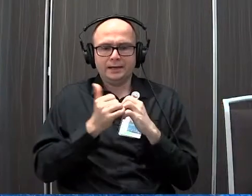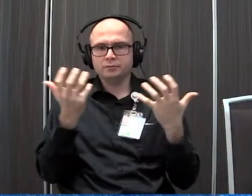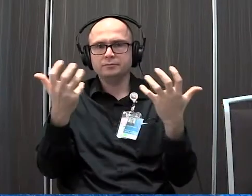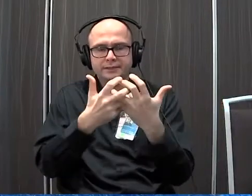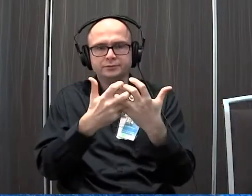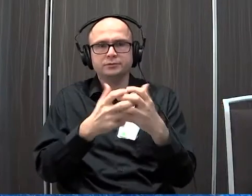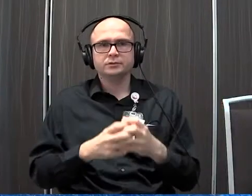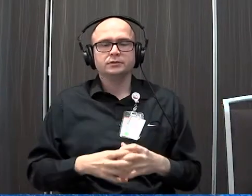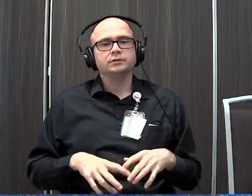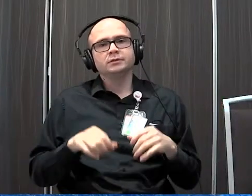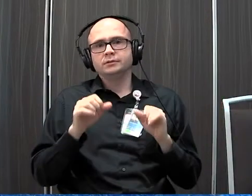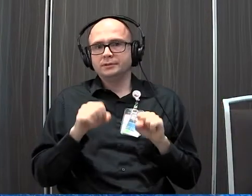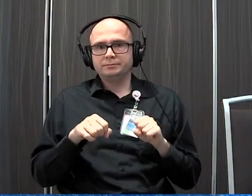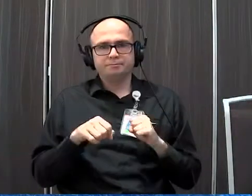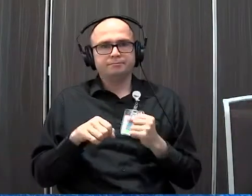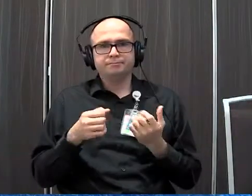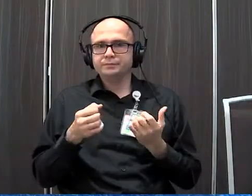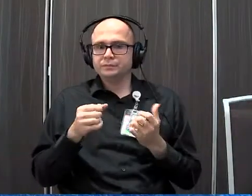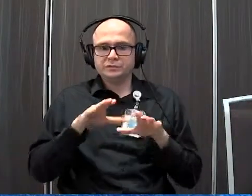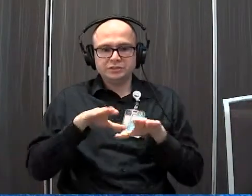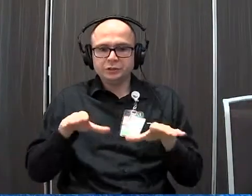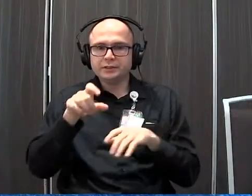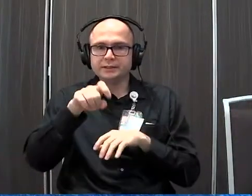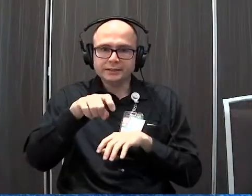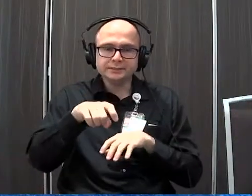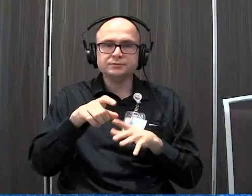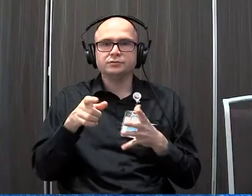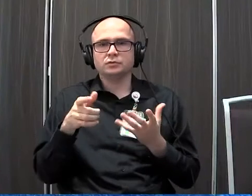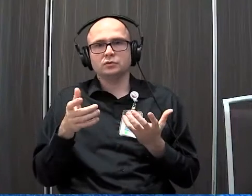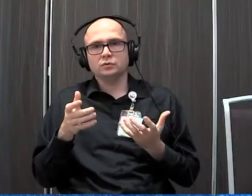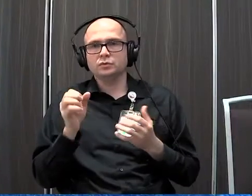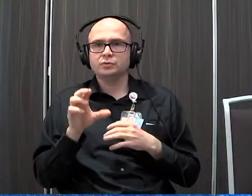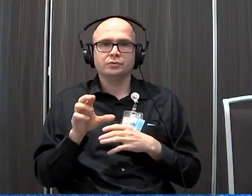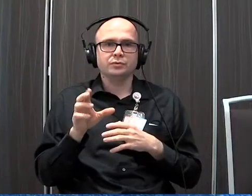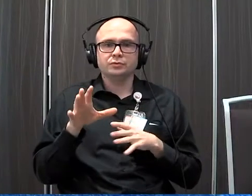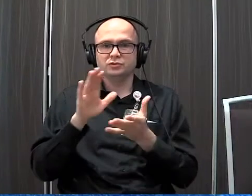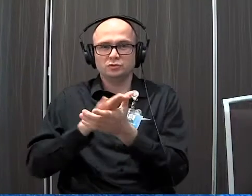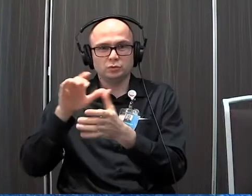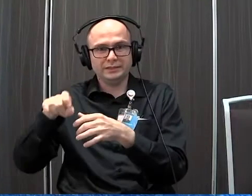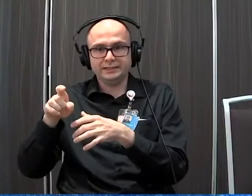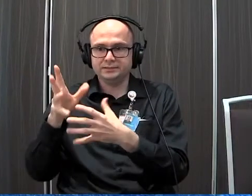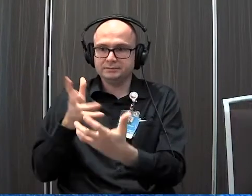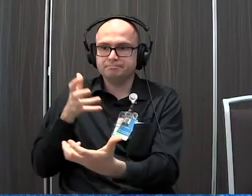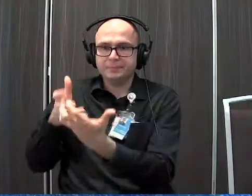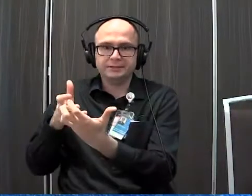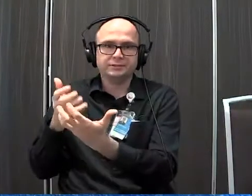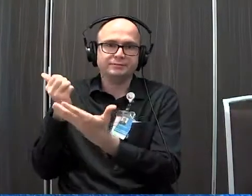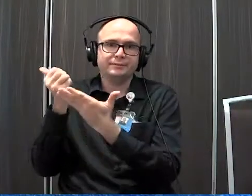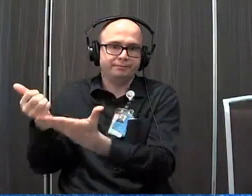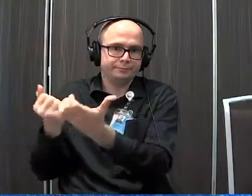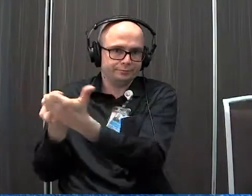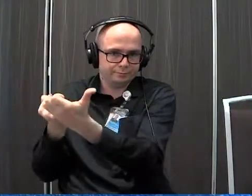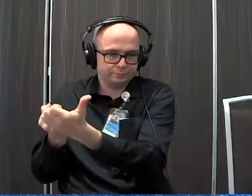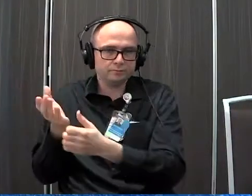kind of twofold. That can be either what the child needs as a result of that characteristic, or what the school needs to do to be able to meet the needs